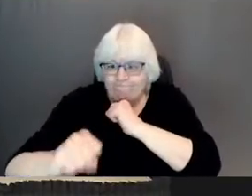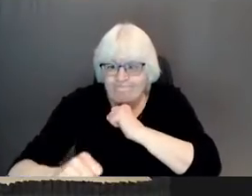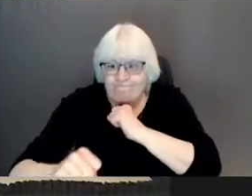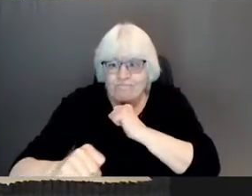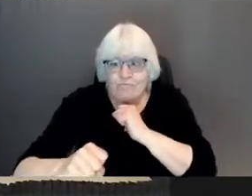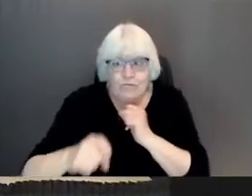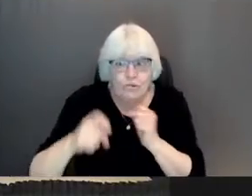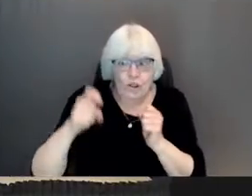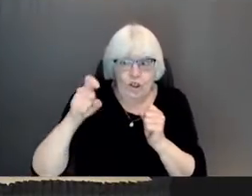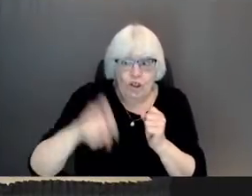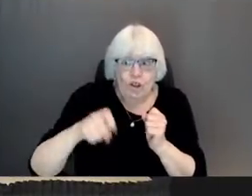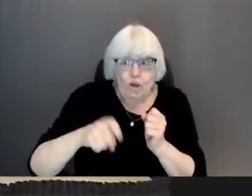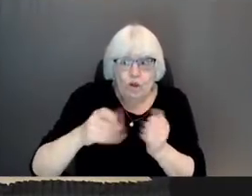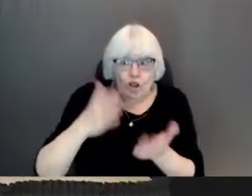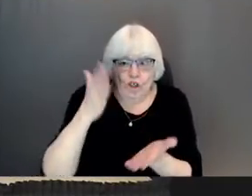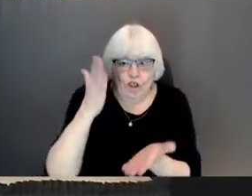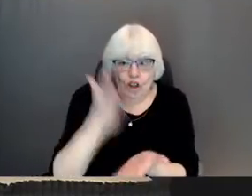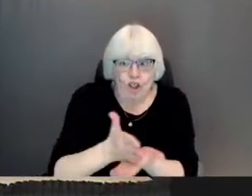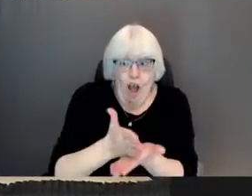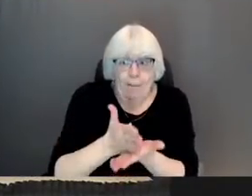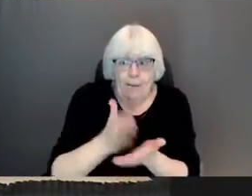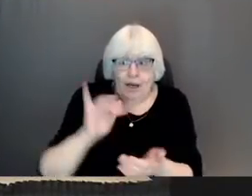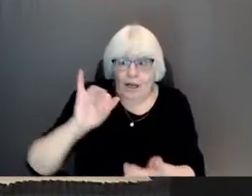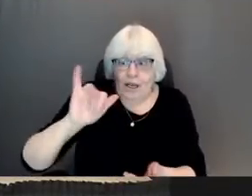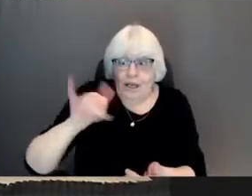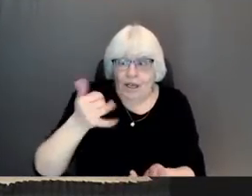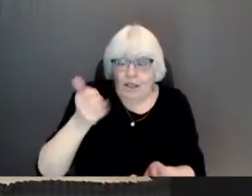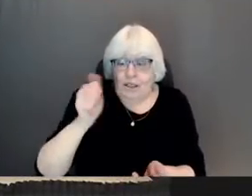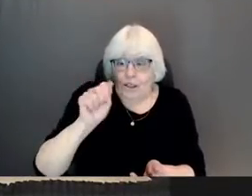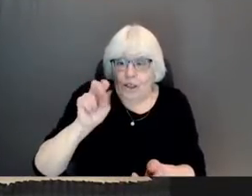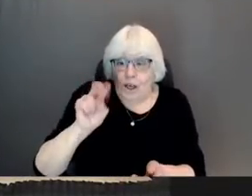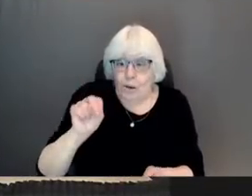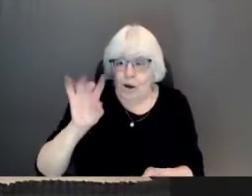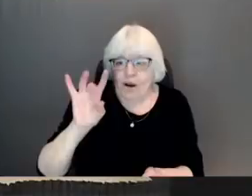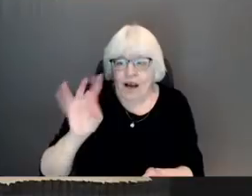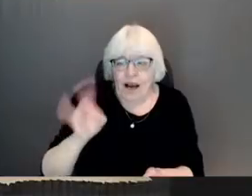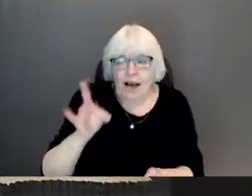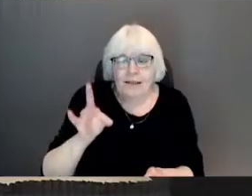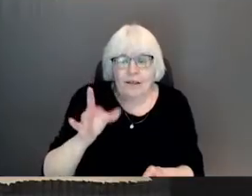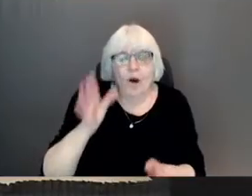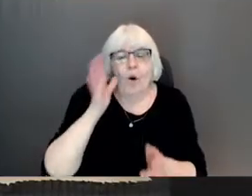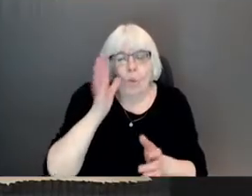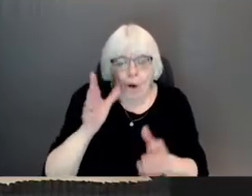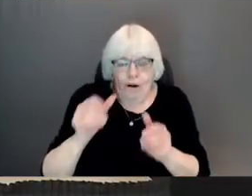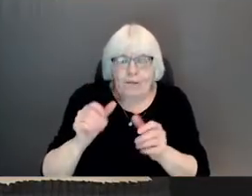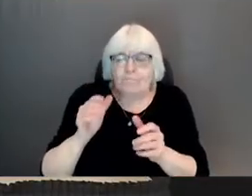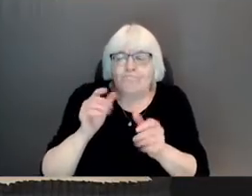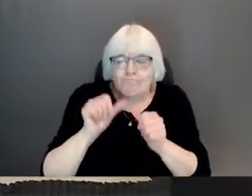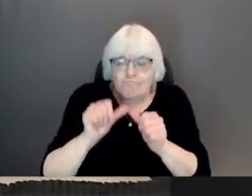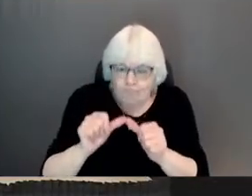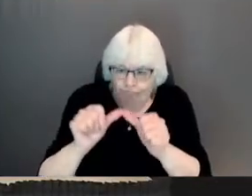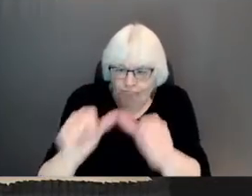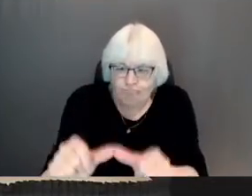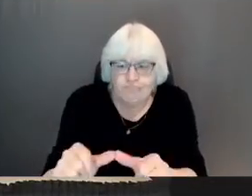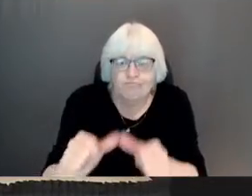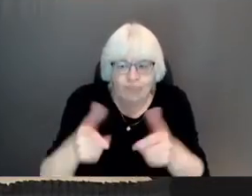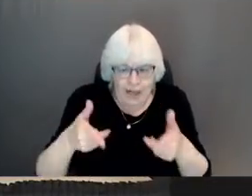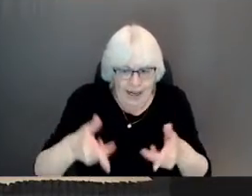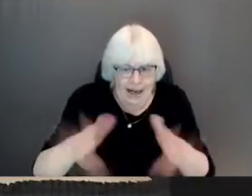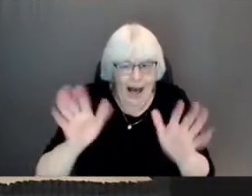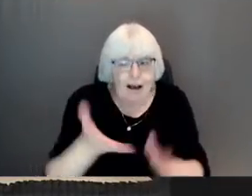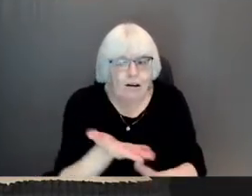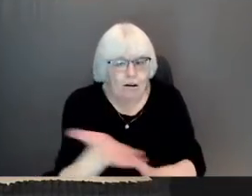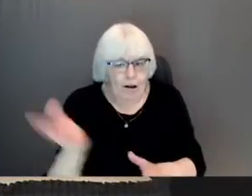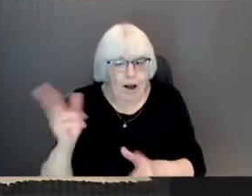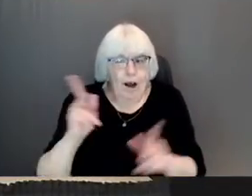they will now be extended until January 17th as the order was changed on Tuesday.